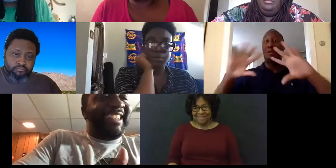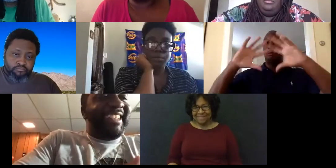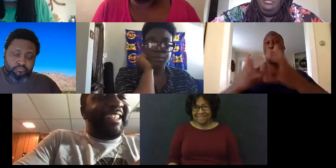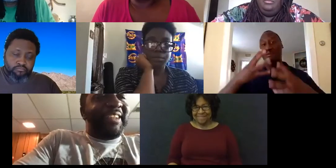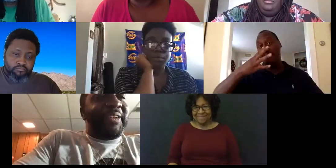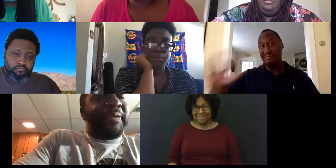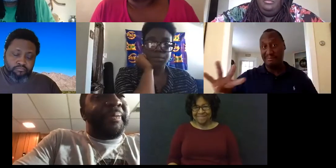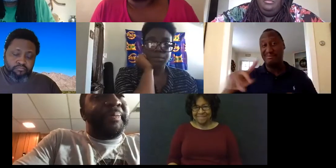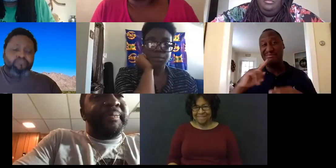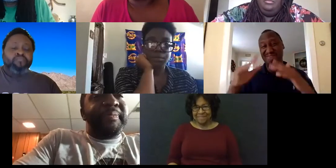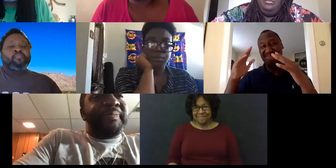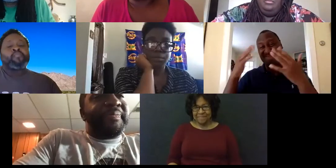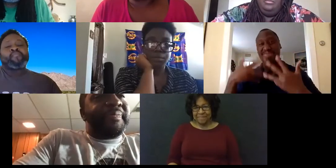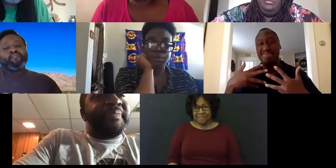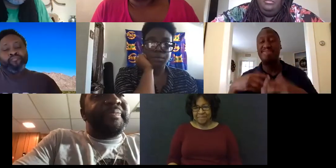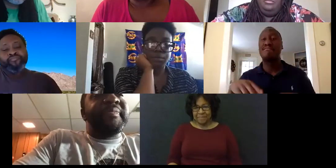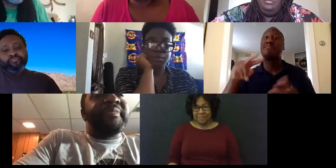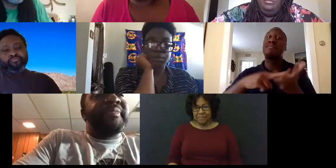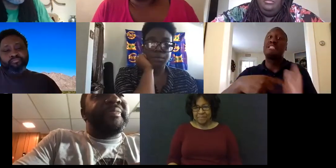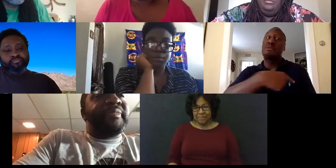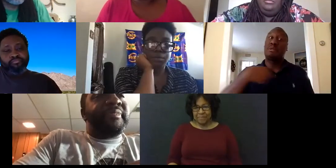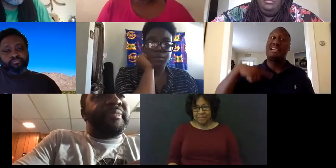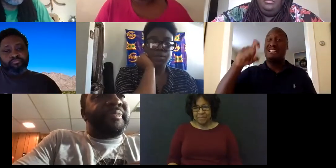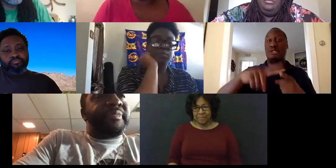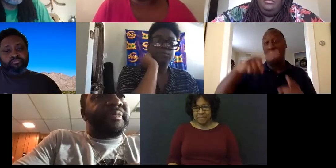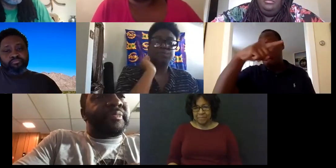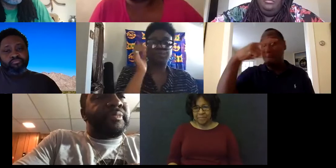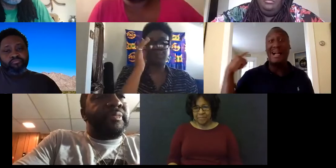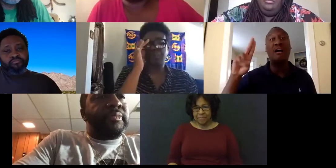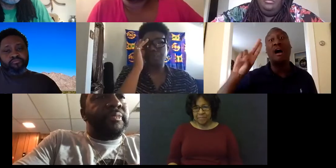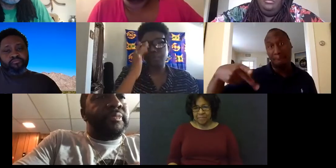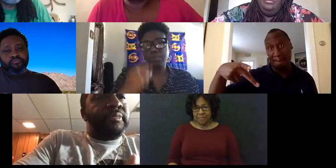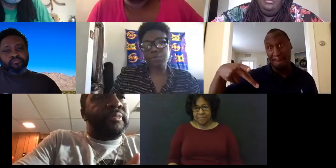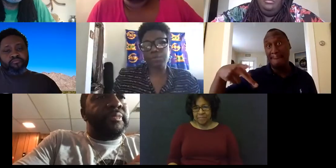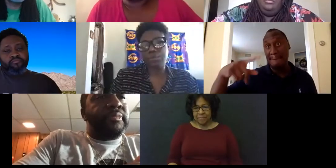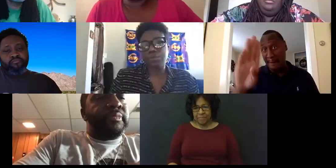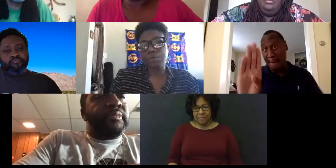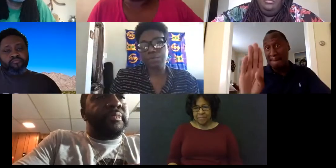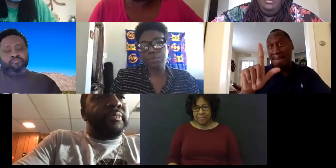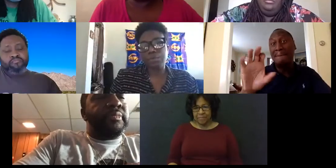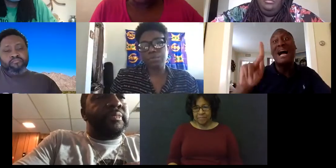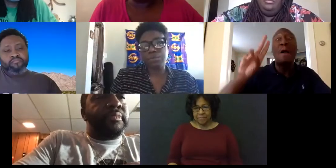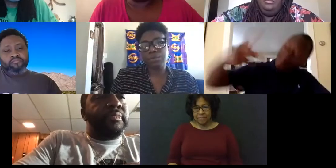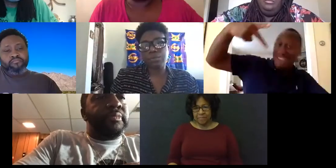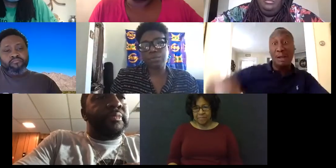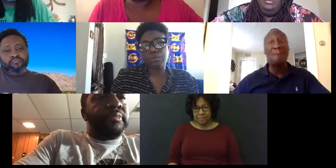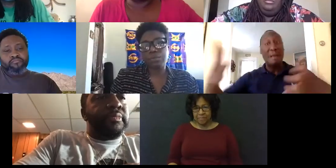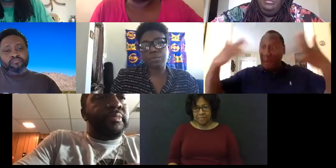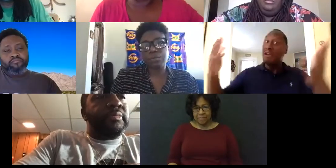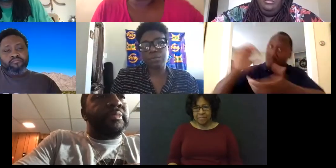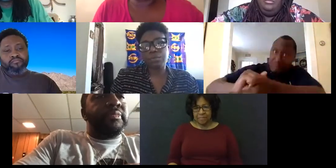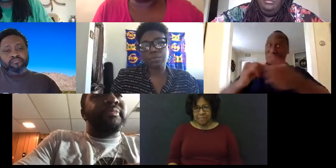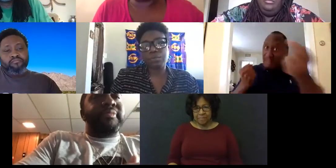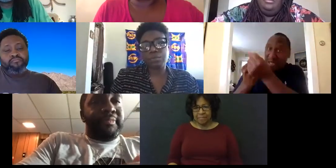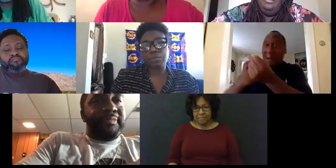been doing the right thing. And some of us have been ignored. But we've got to black up.